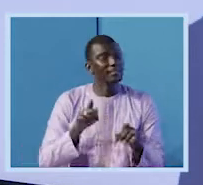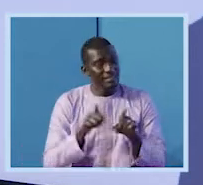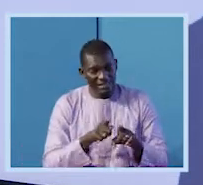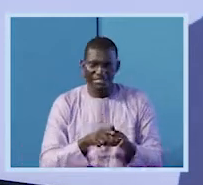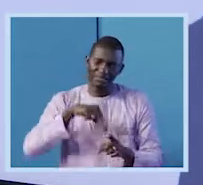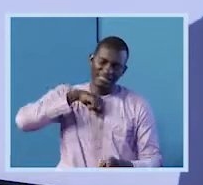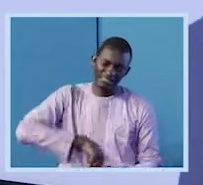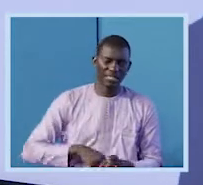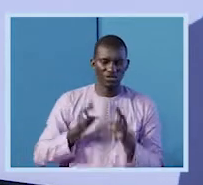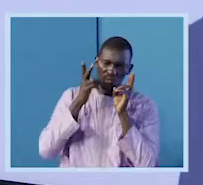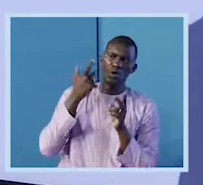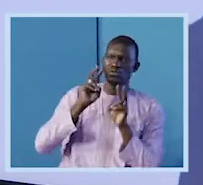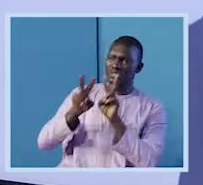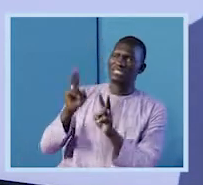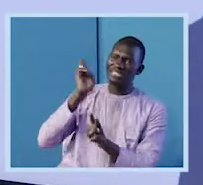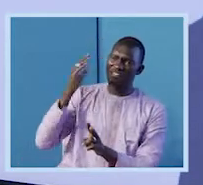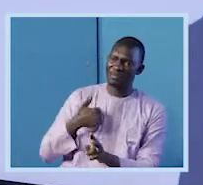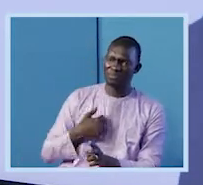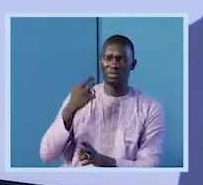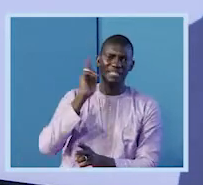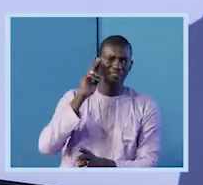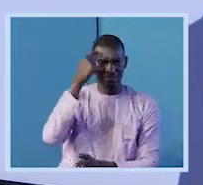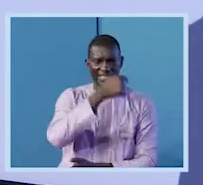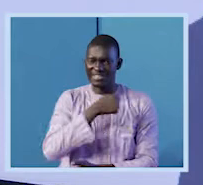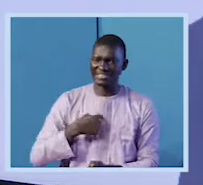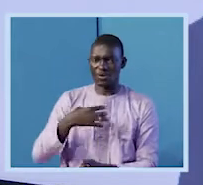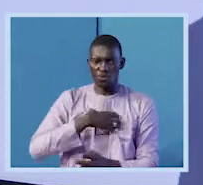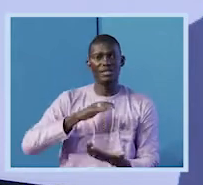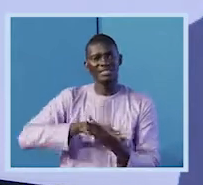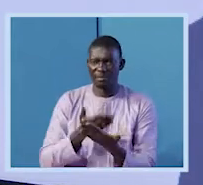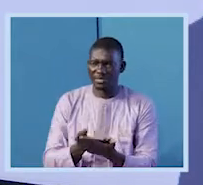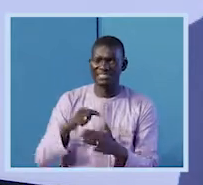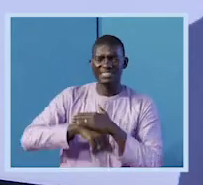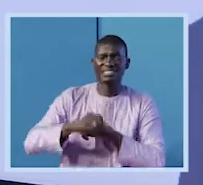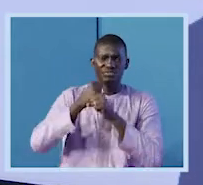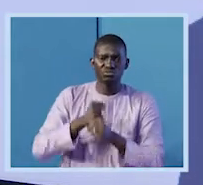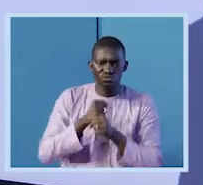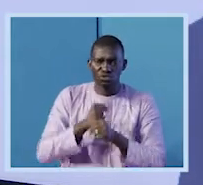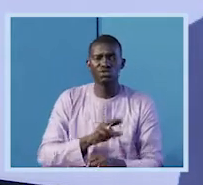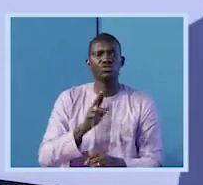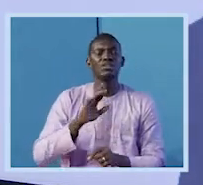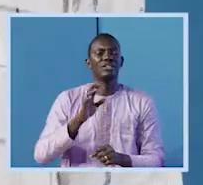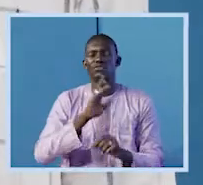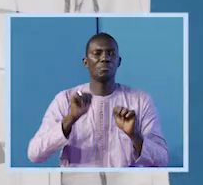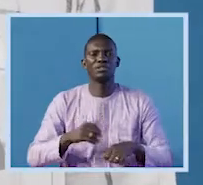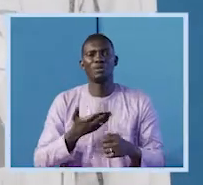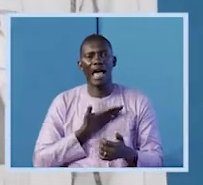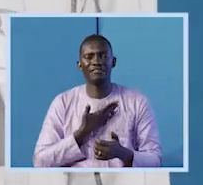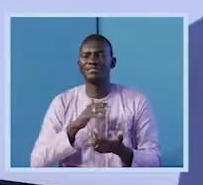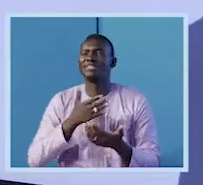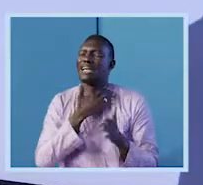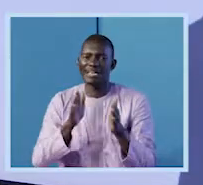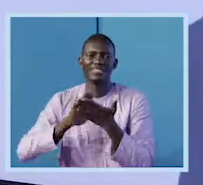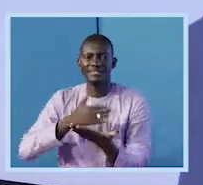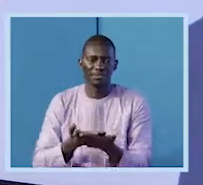it's sad when you see deaf people, deaf Christians, wanted an interpreter at churches and they can't have access to it. They can't. While deaf Muslims are having